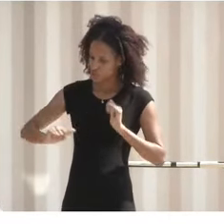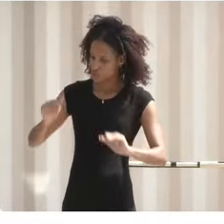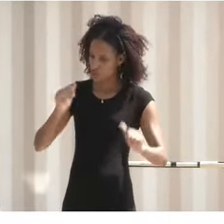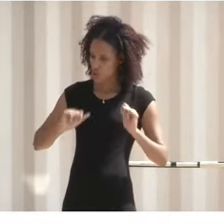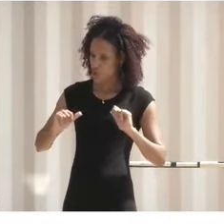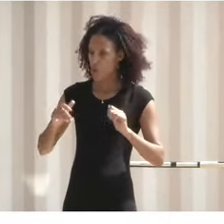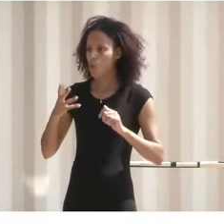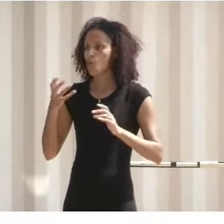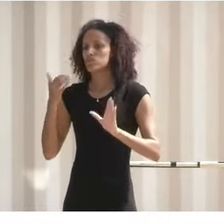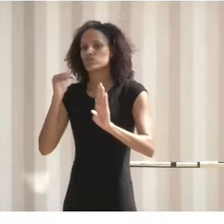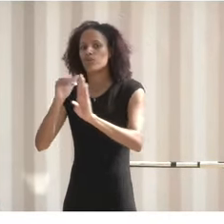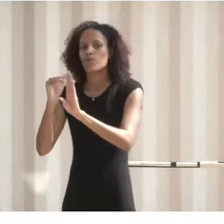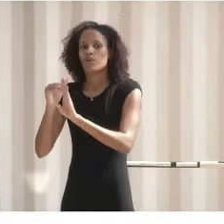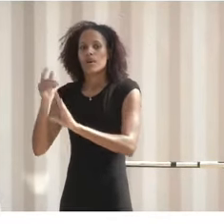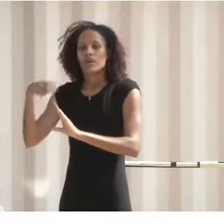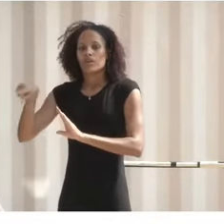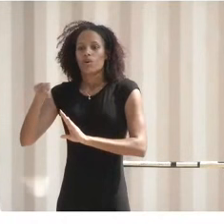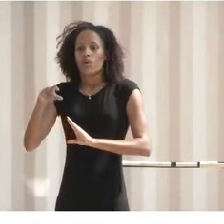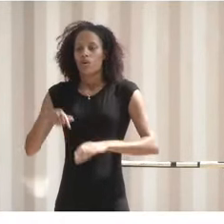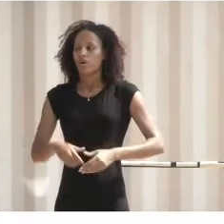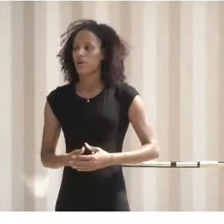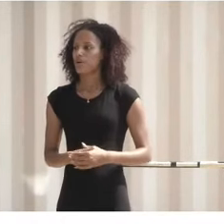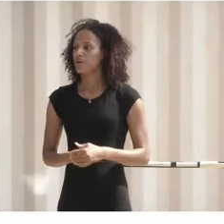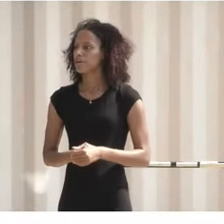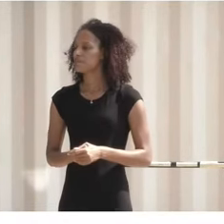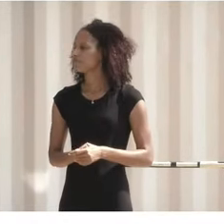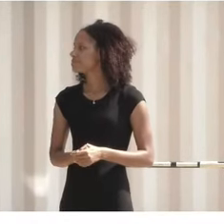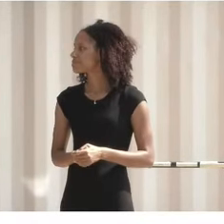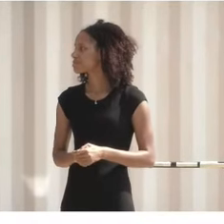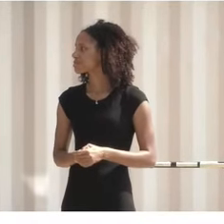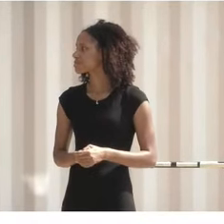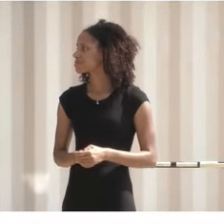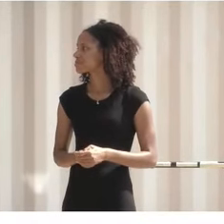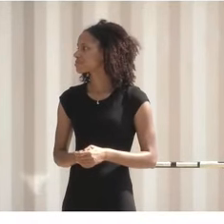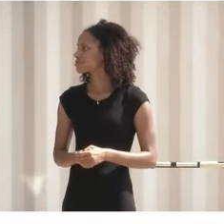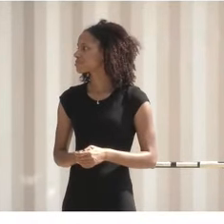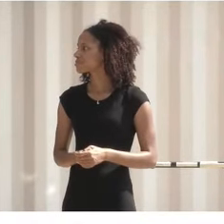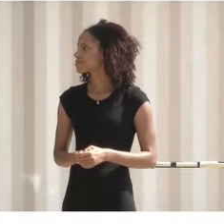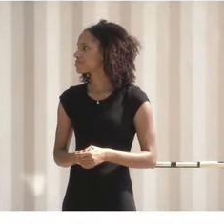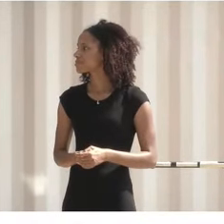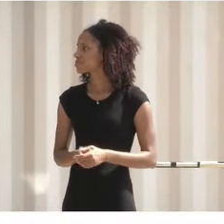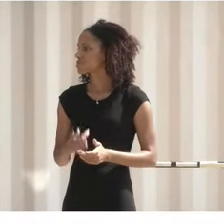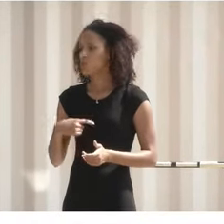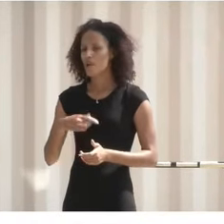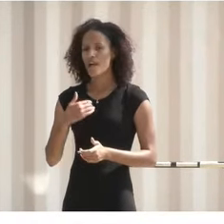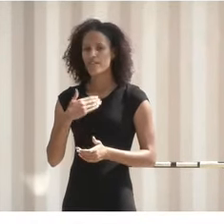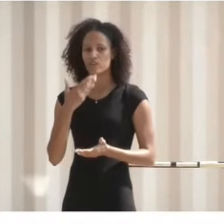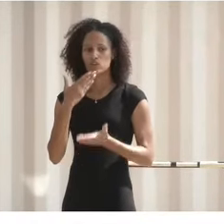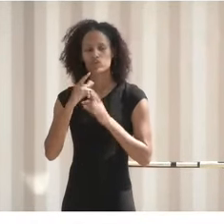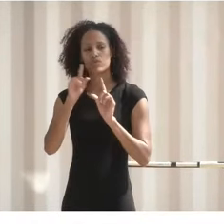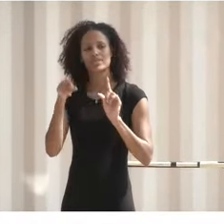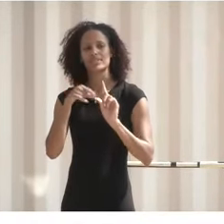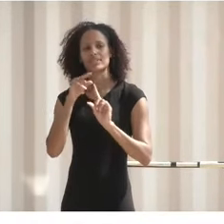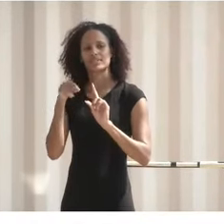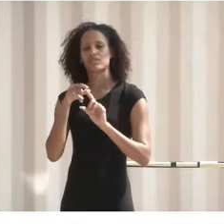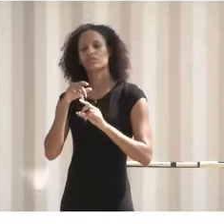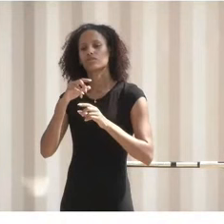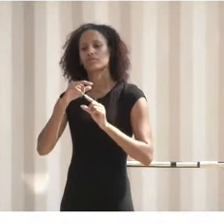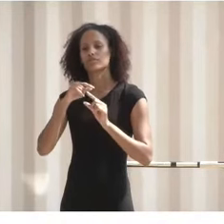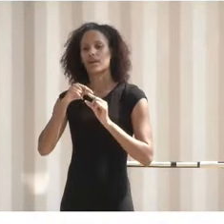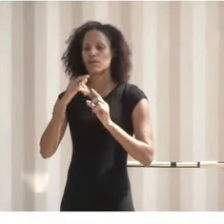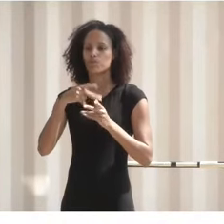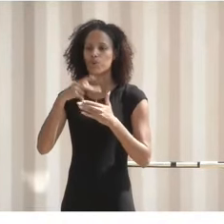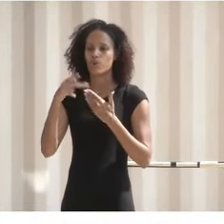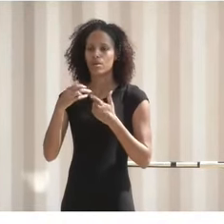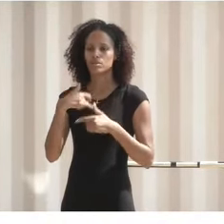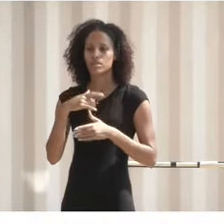showcase, just want to remind you that we have a good recycling program going on here. Please